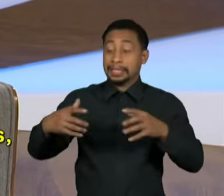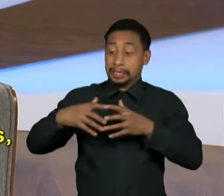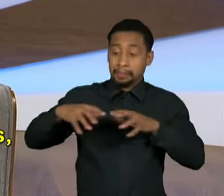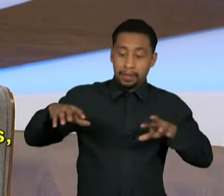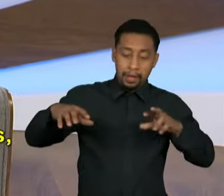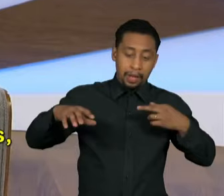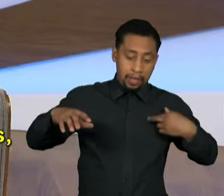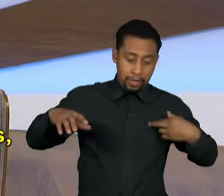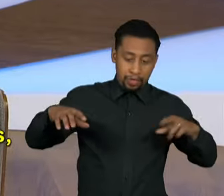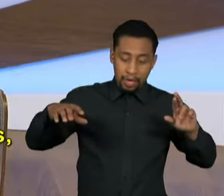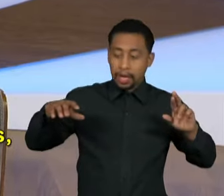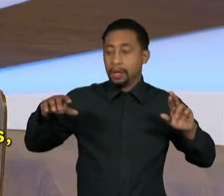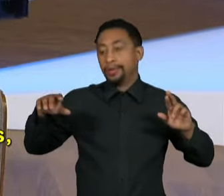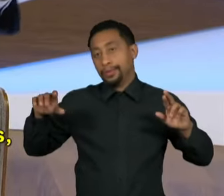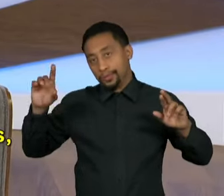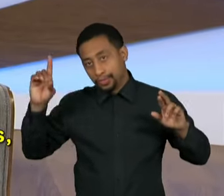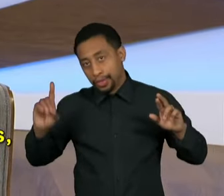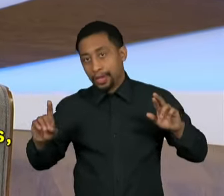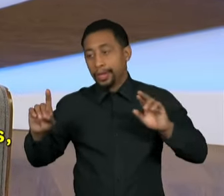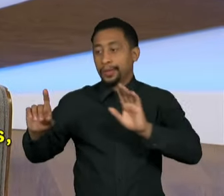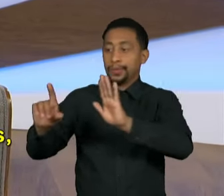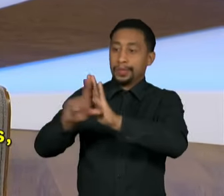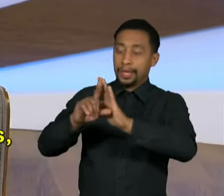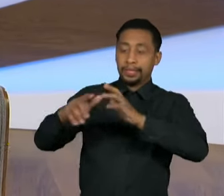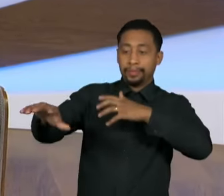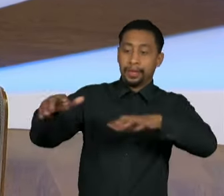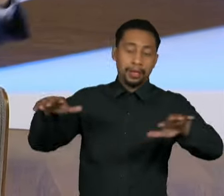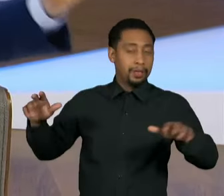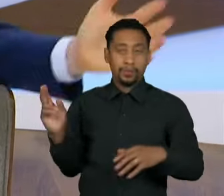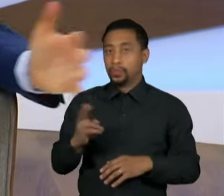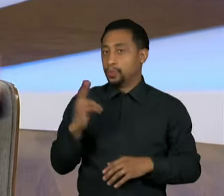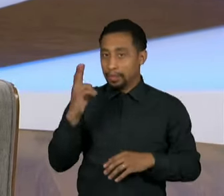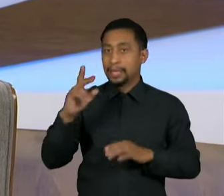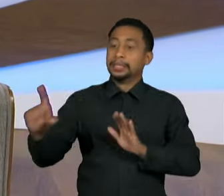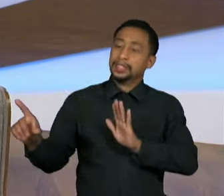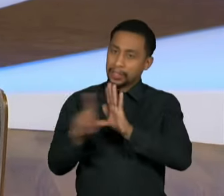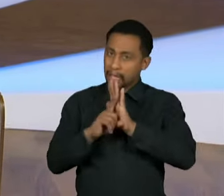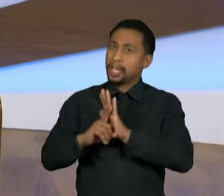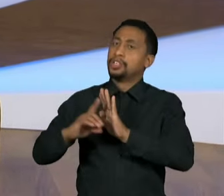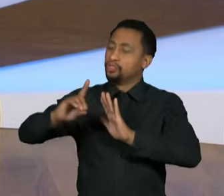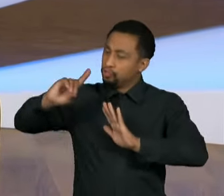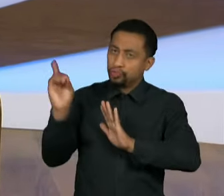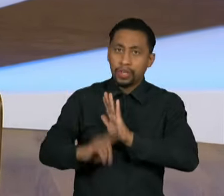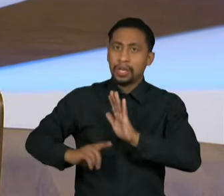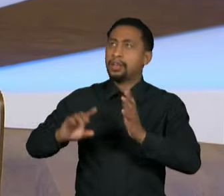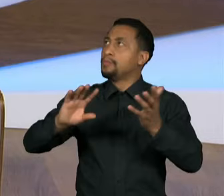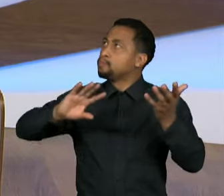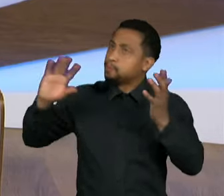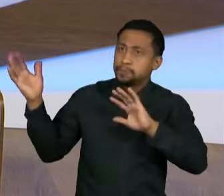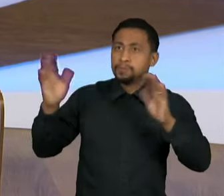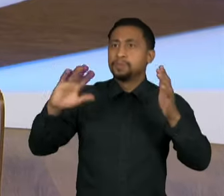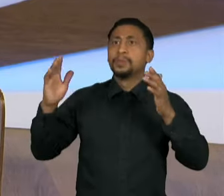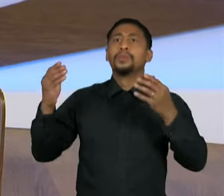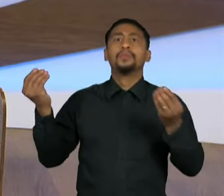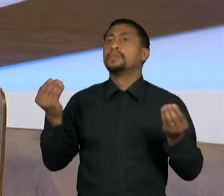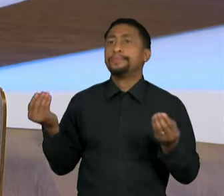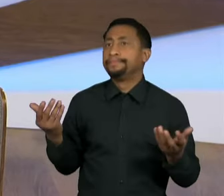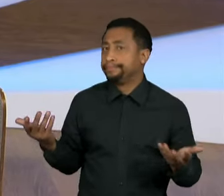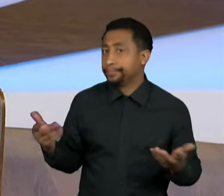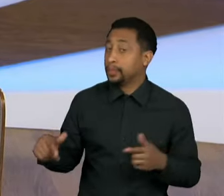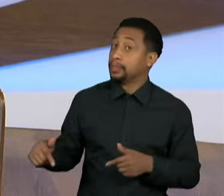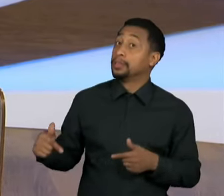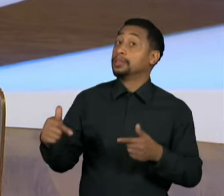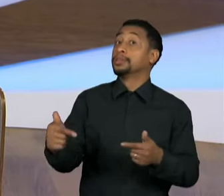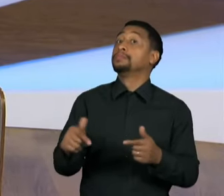or whether to do with laws that should be enacted or climate change, whatever the case may be, then it